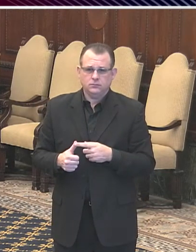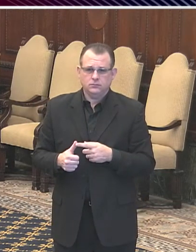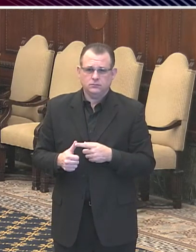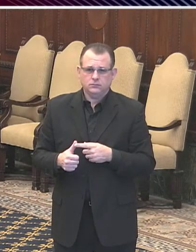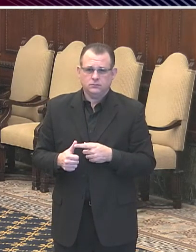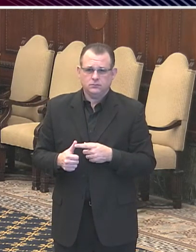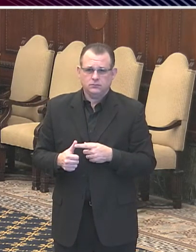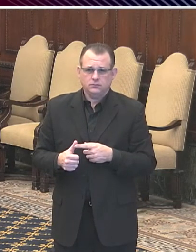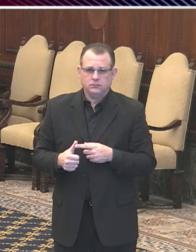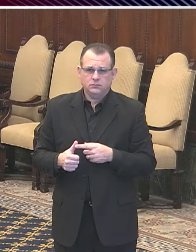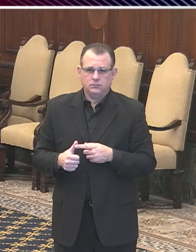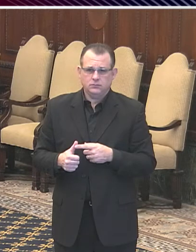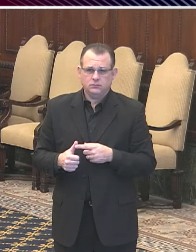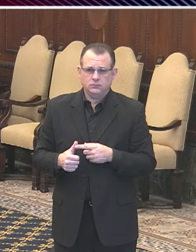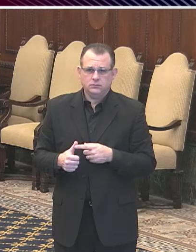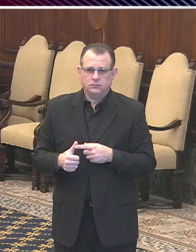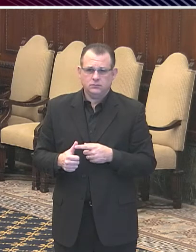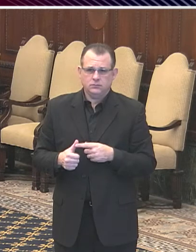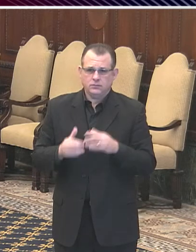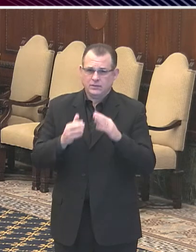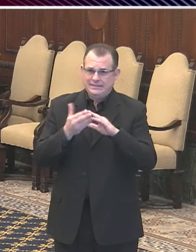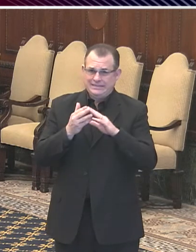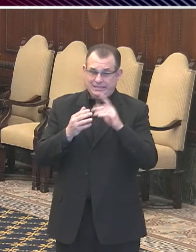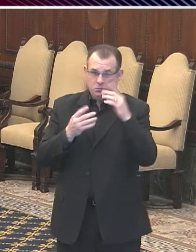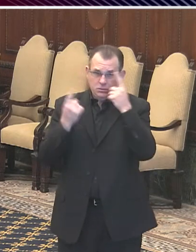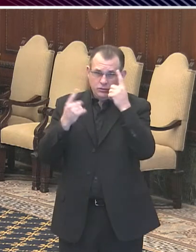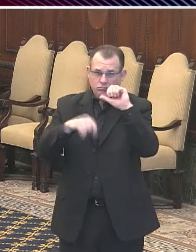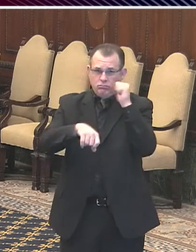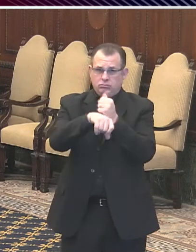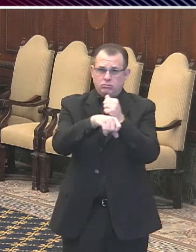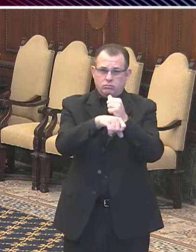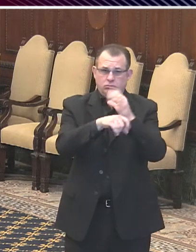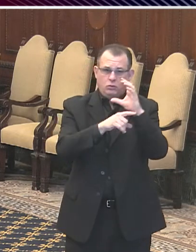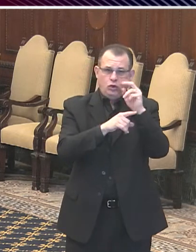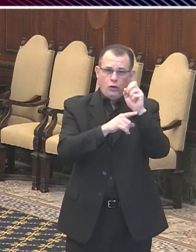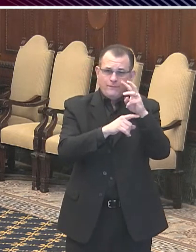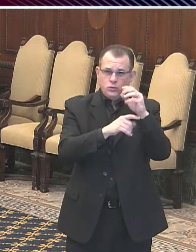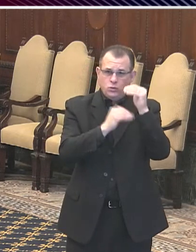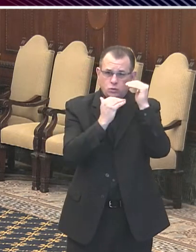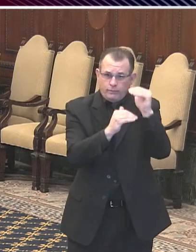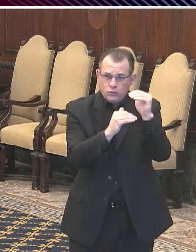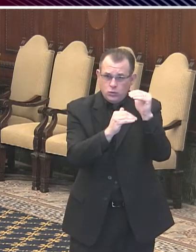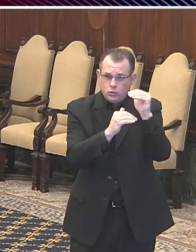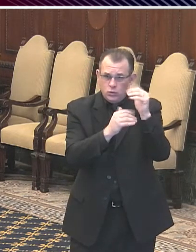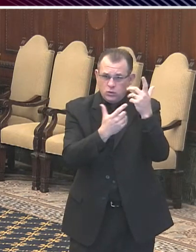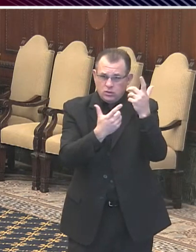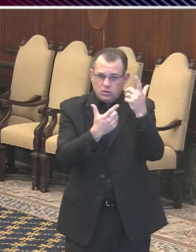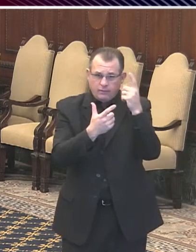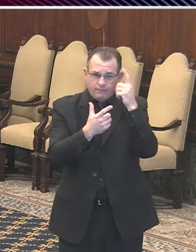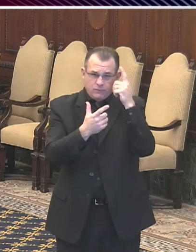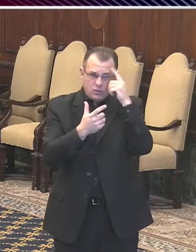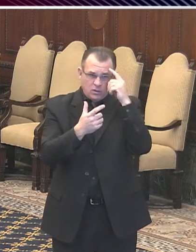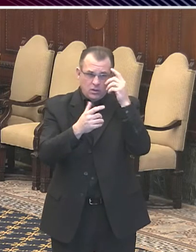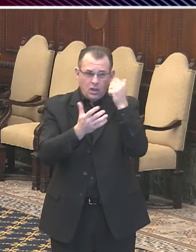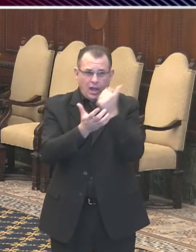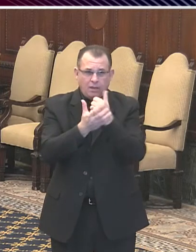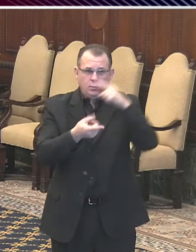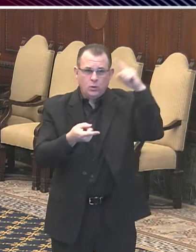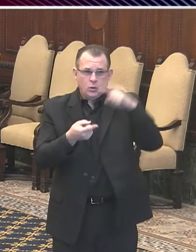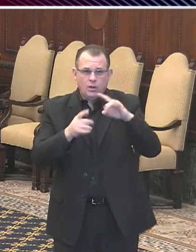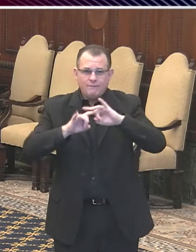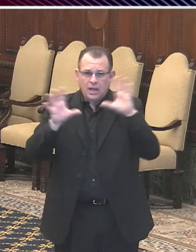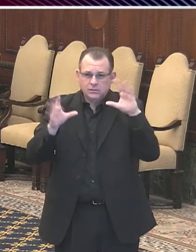curfew like Trenton imposed to kind of tamp down on gun violence? Certainly anything is on the